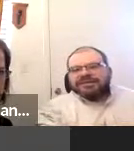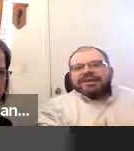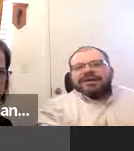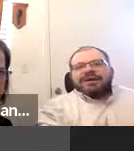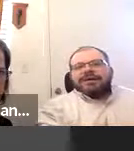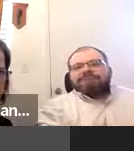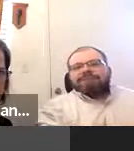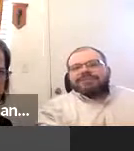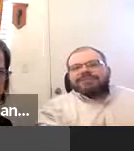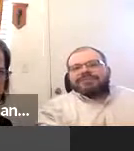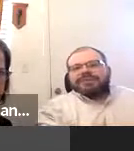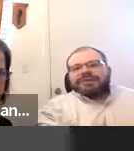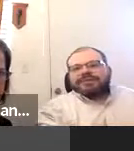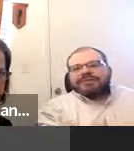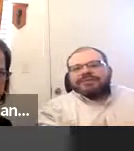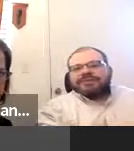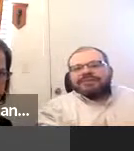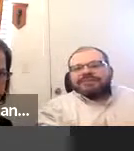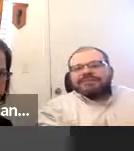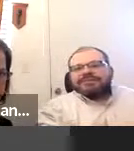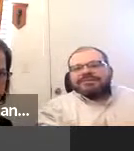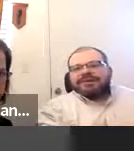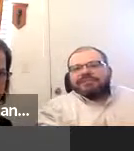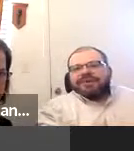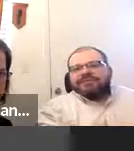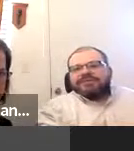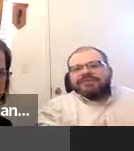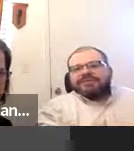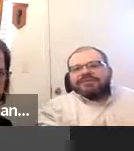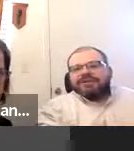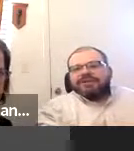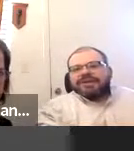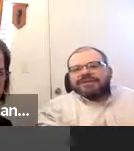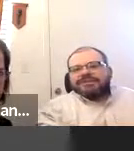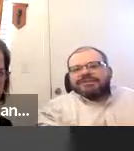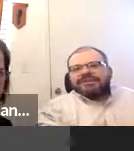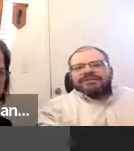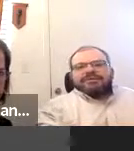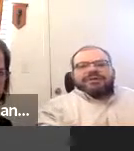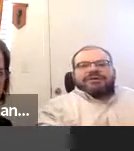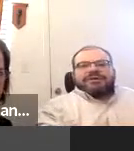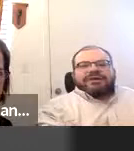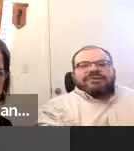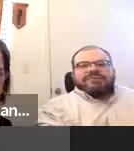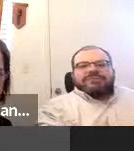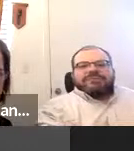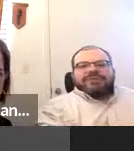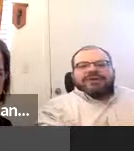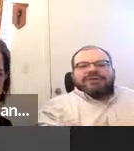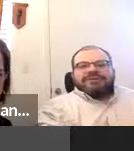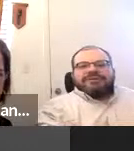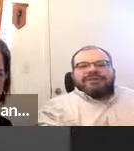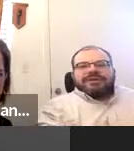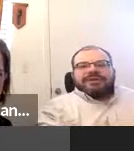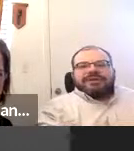eugenics. So we have the famous Buck versus Bell case, where Supreme